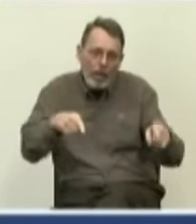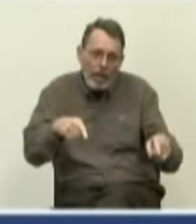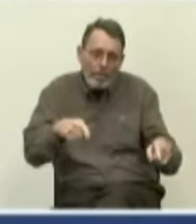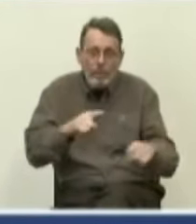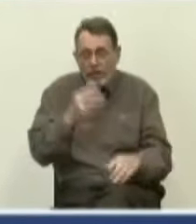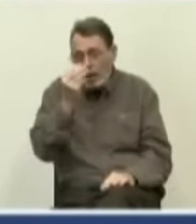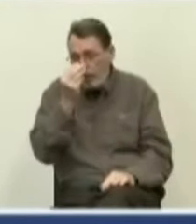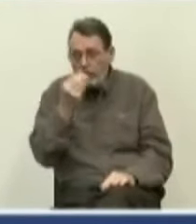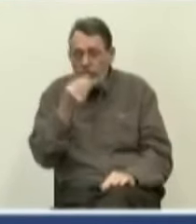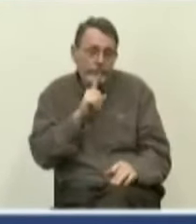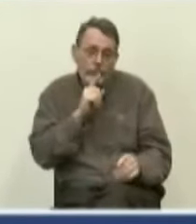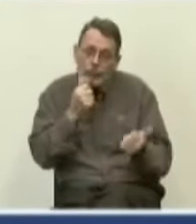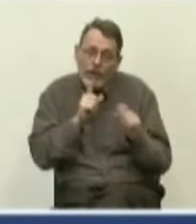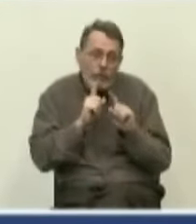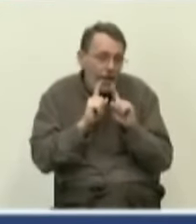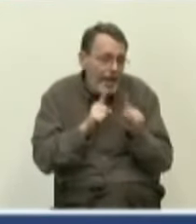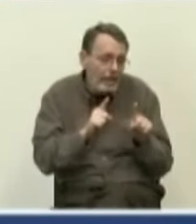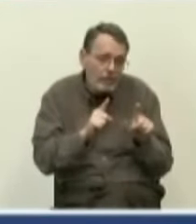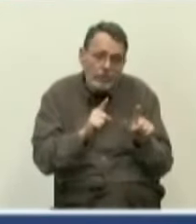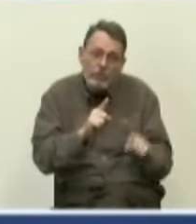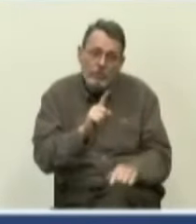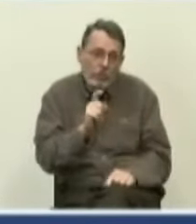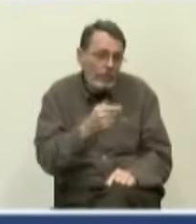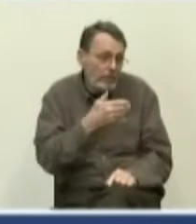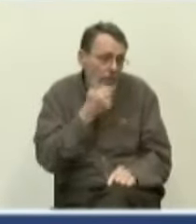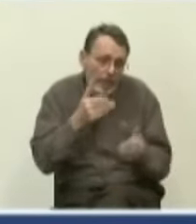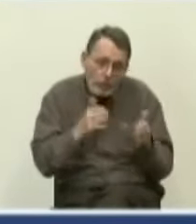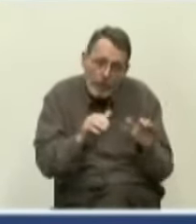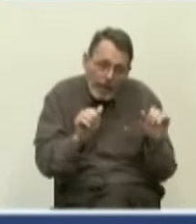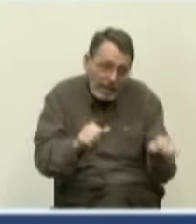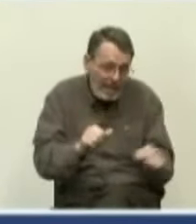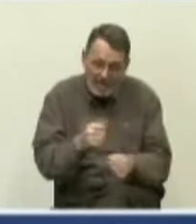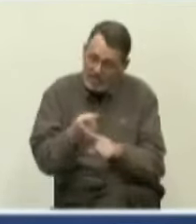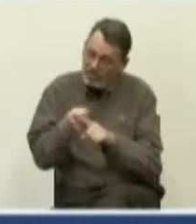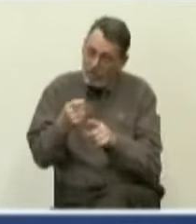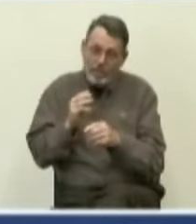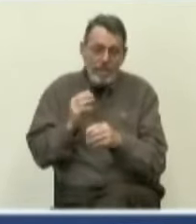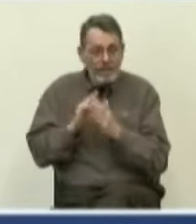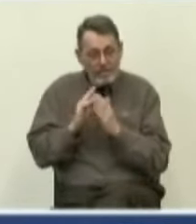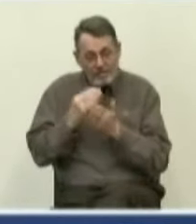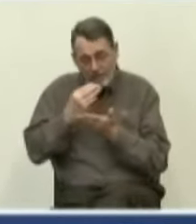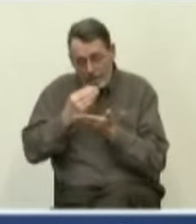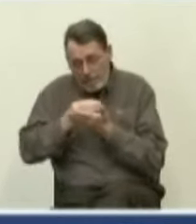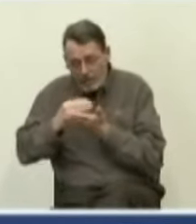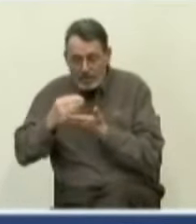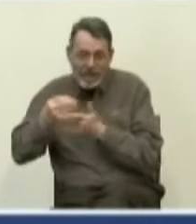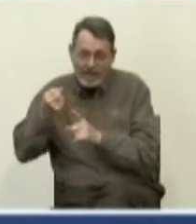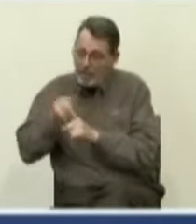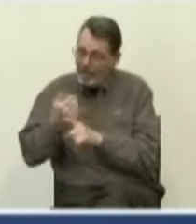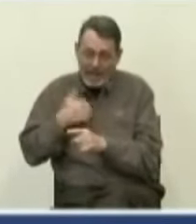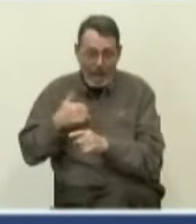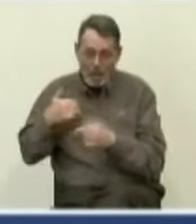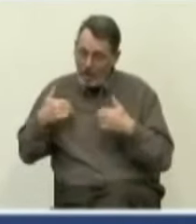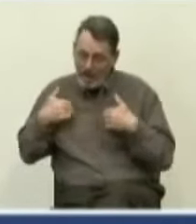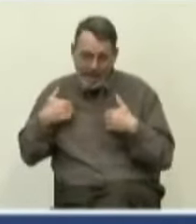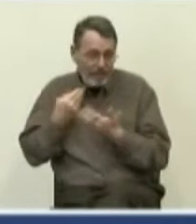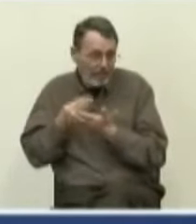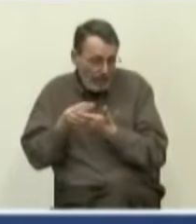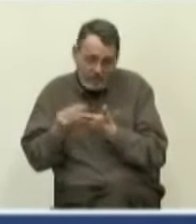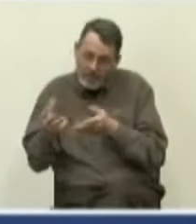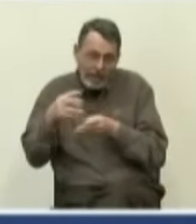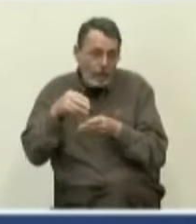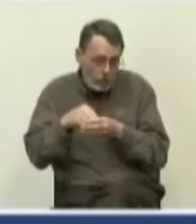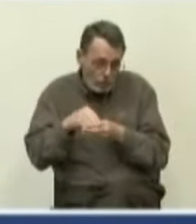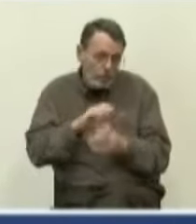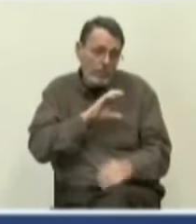say to your question, as best as I can answer it, it comes out of the city's budget, and you know, it impacts our availability of funds, and that includes the police department. So thank you